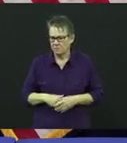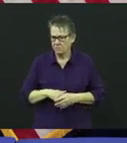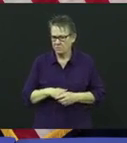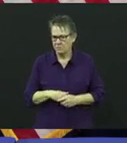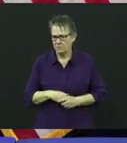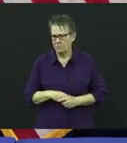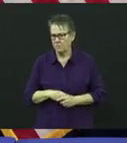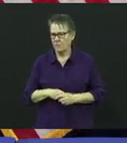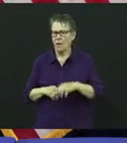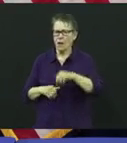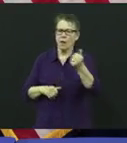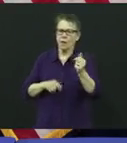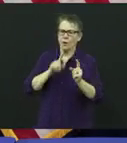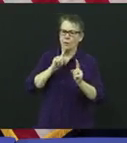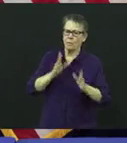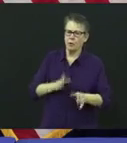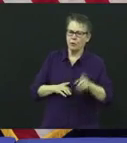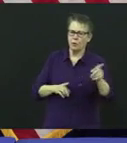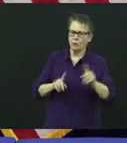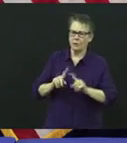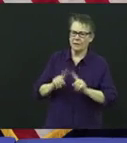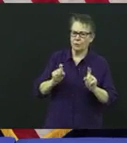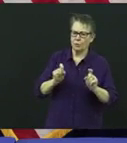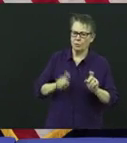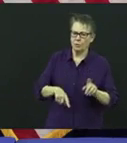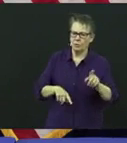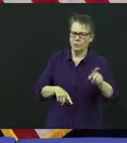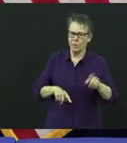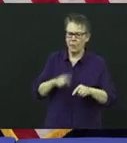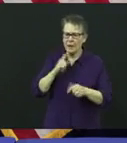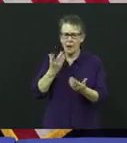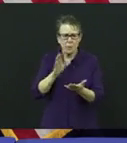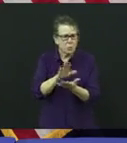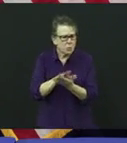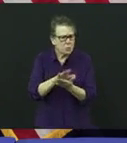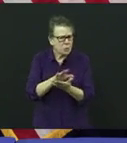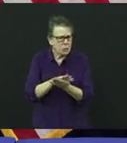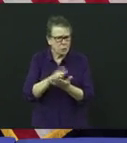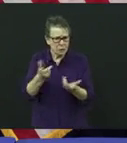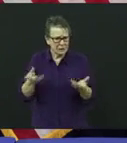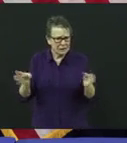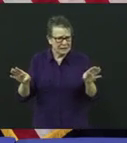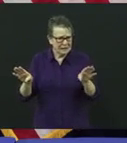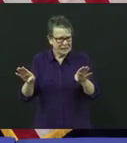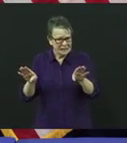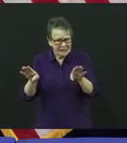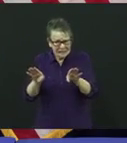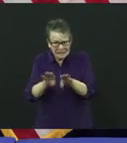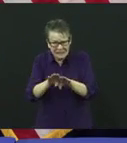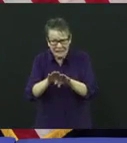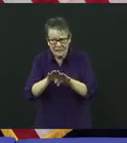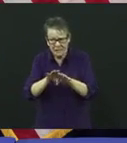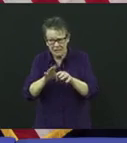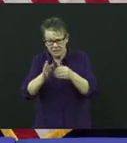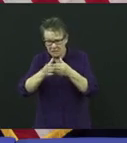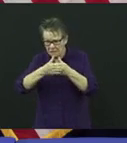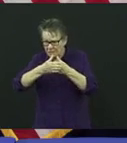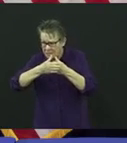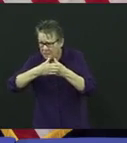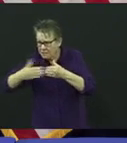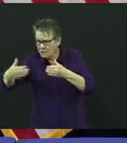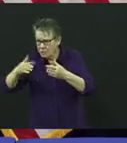be determined on deciding whether schools would be closed for the rest of the year. Can you talk a little bit about your thought process and what factors